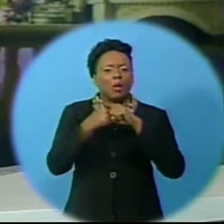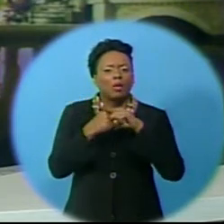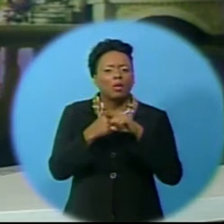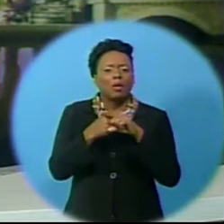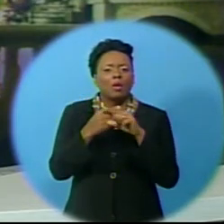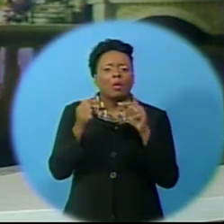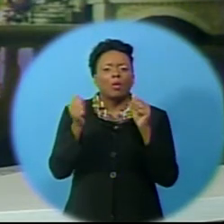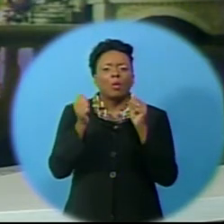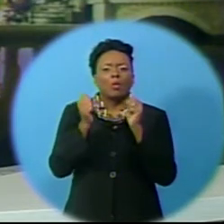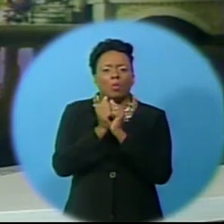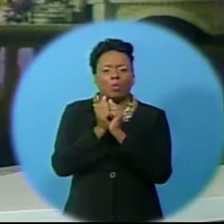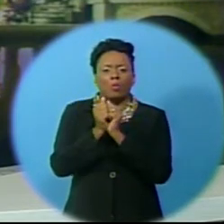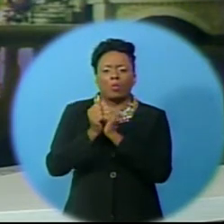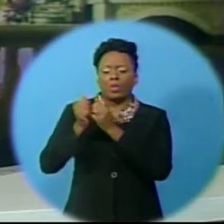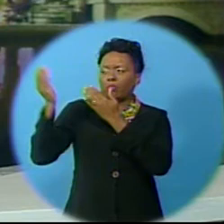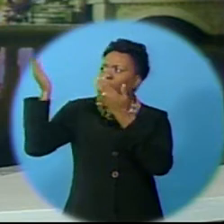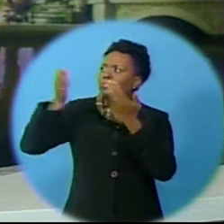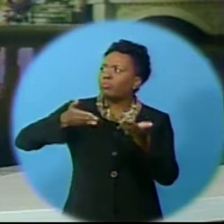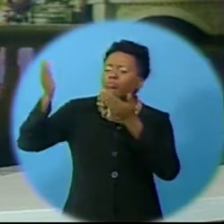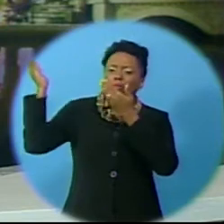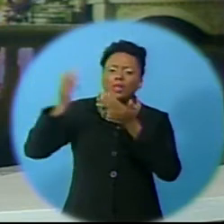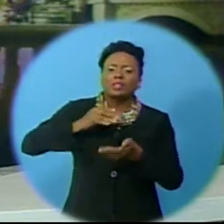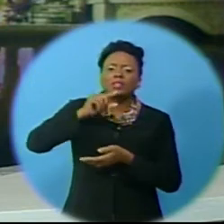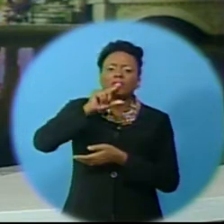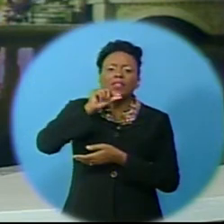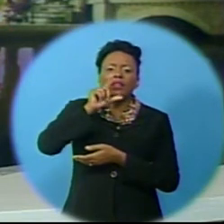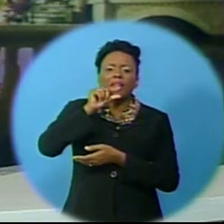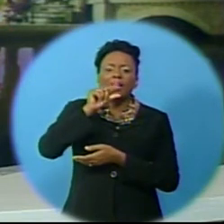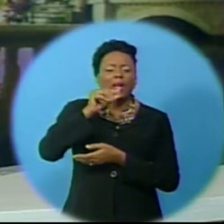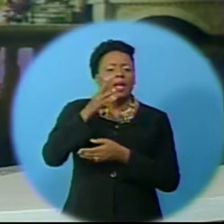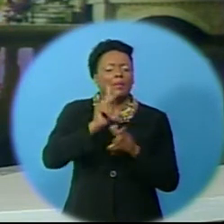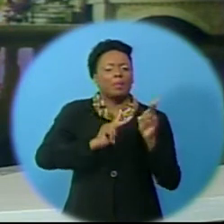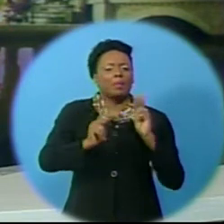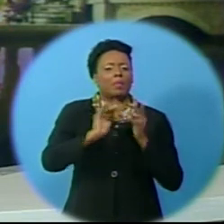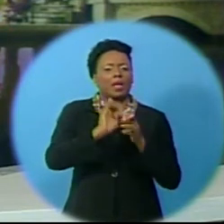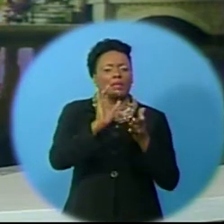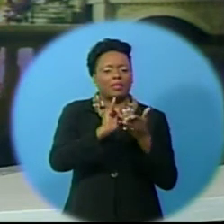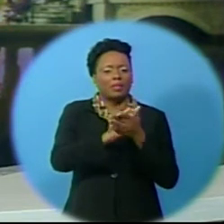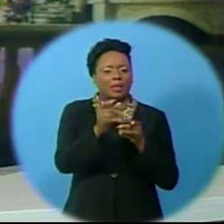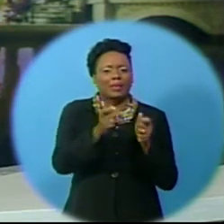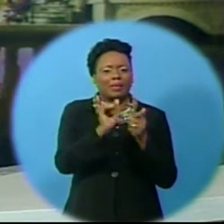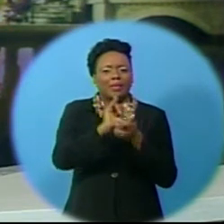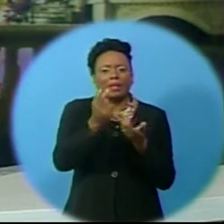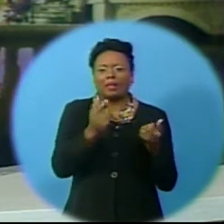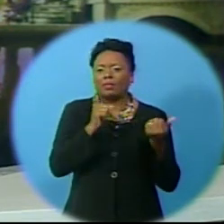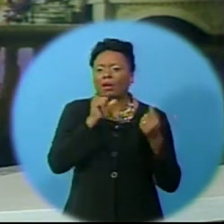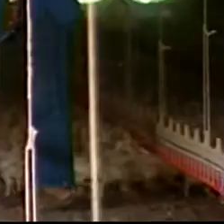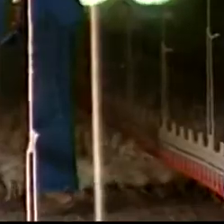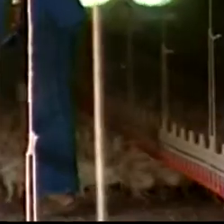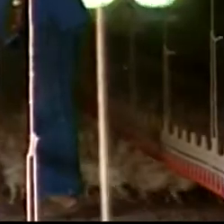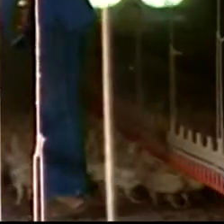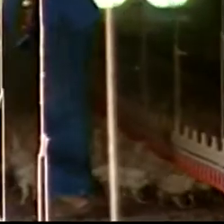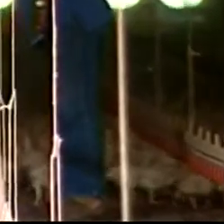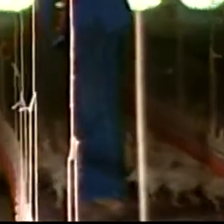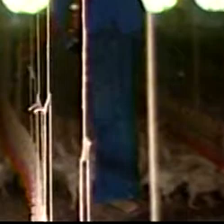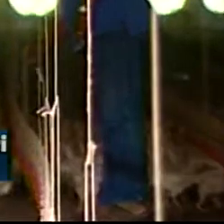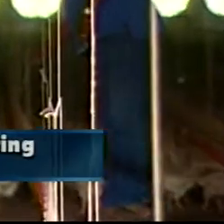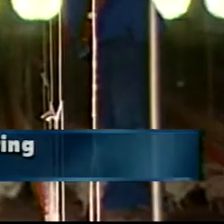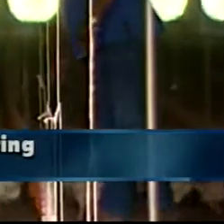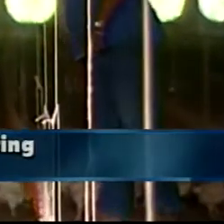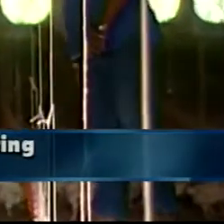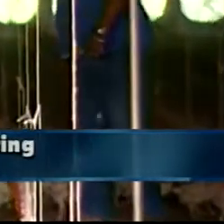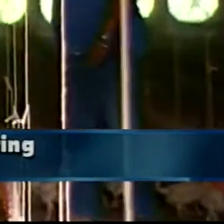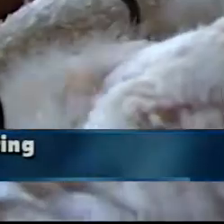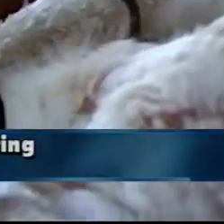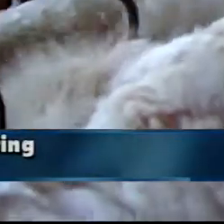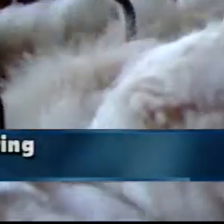the importation of chicken, and it's prompting a reaction from local poultry producers. The situation is leaving a bad